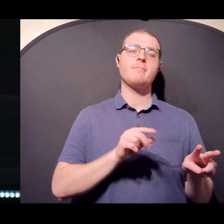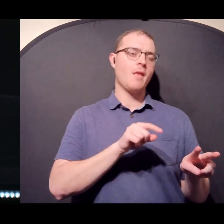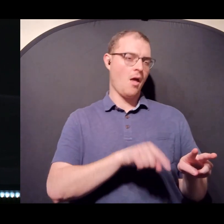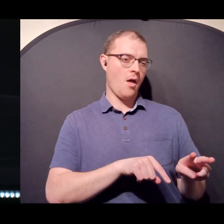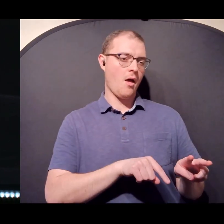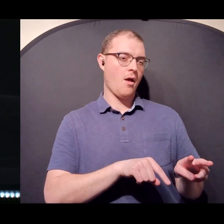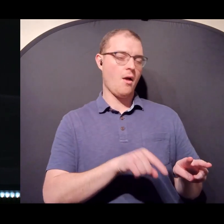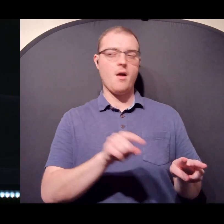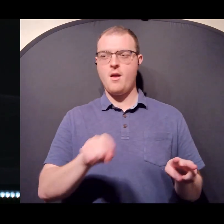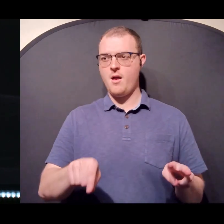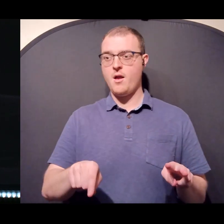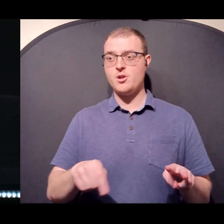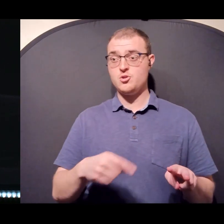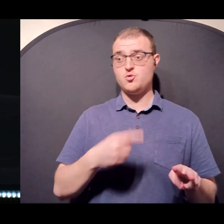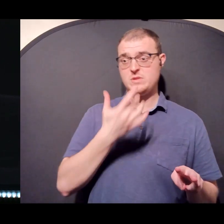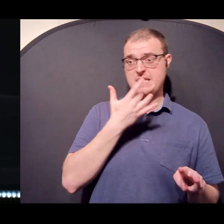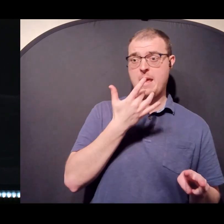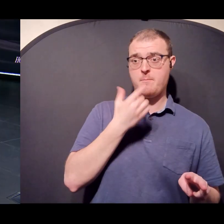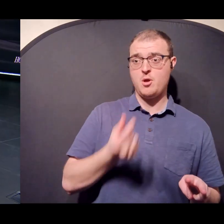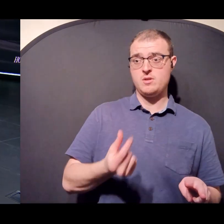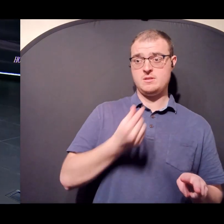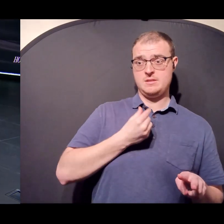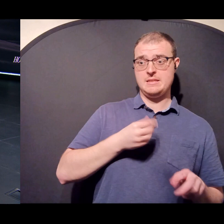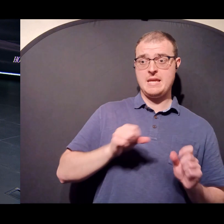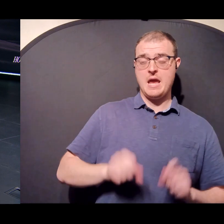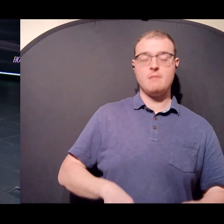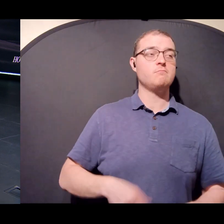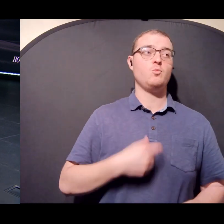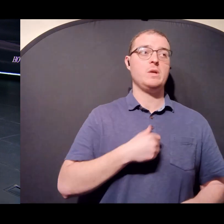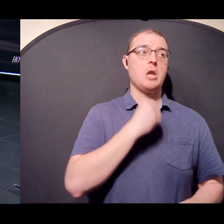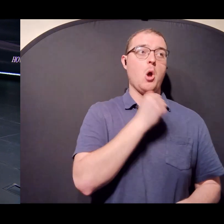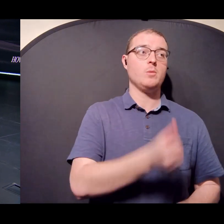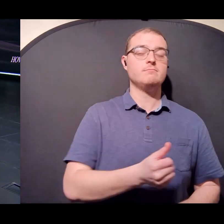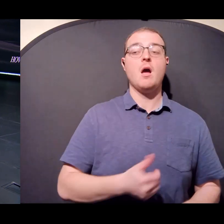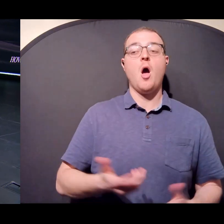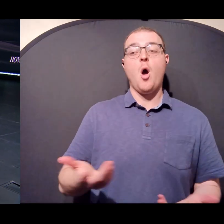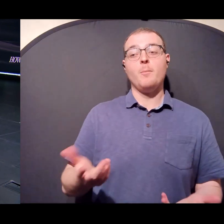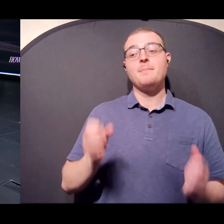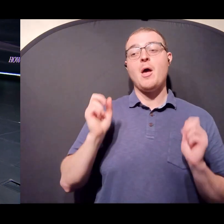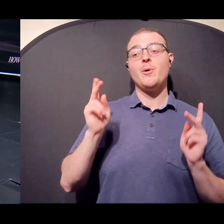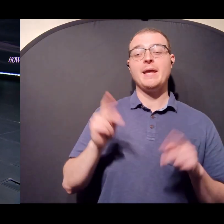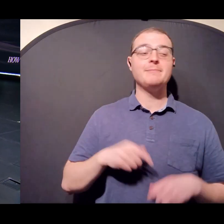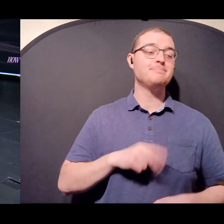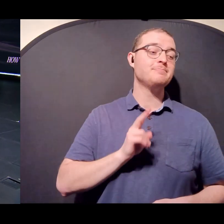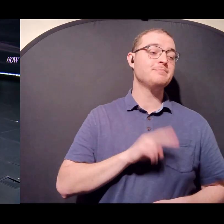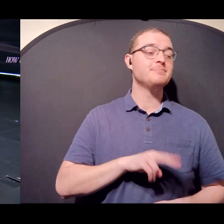Checking all the donuts, and you do samples? We don't do samples. Oh, it's okay.